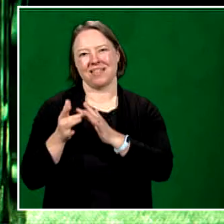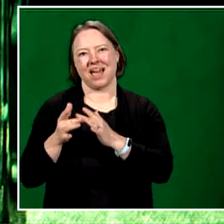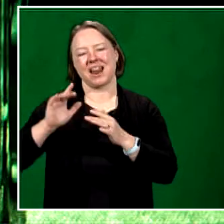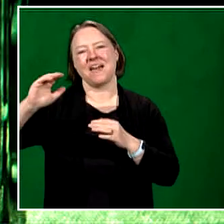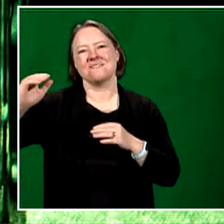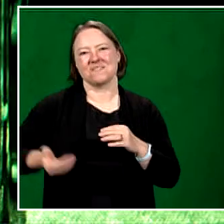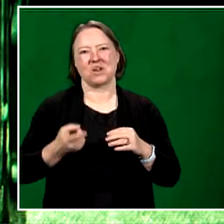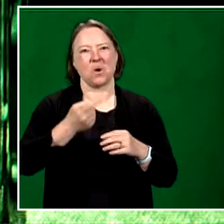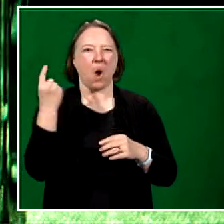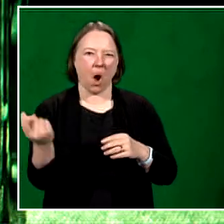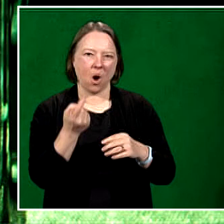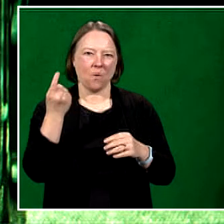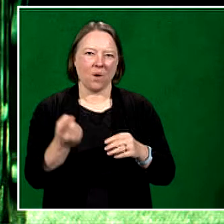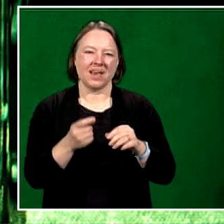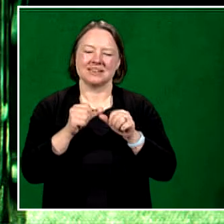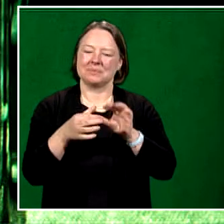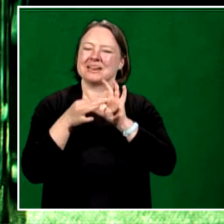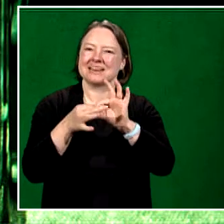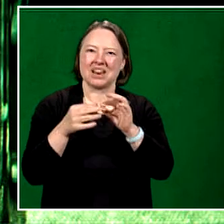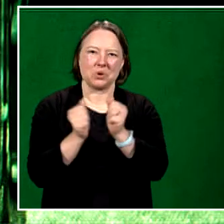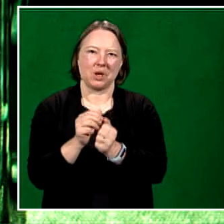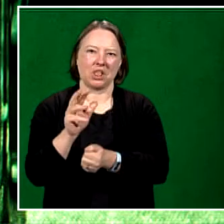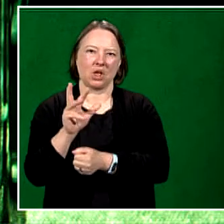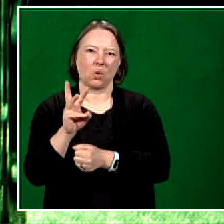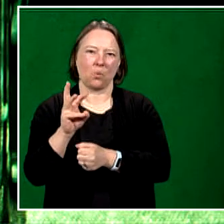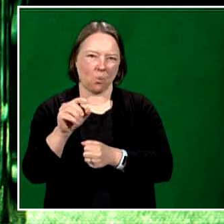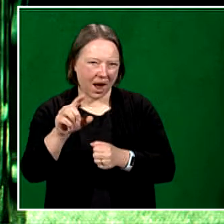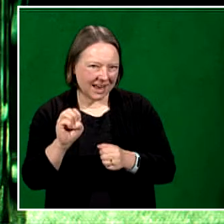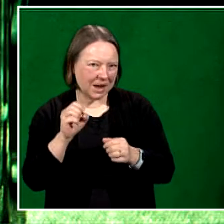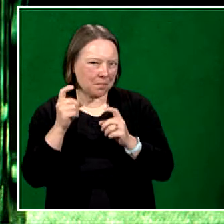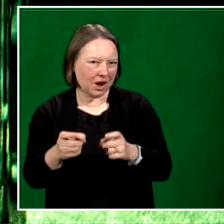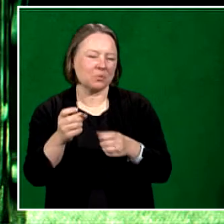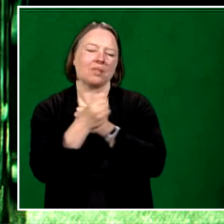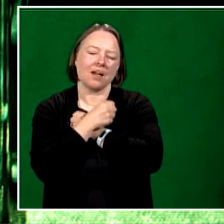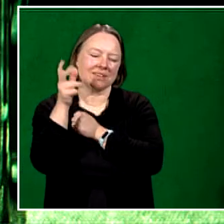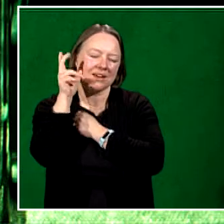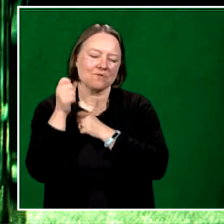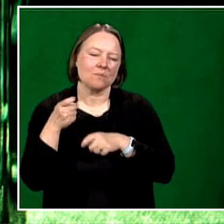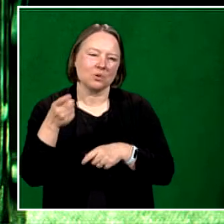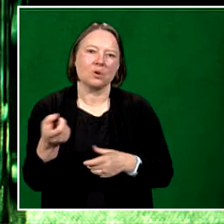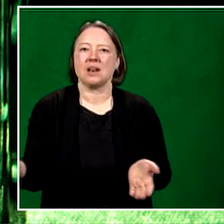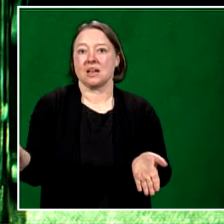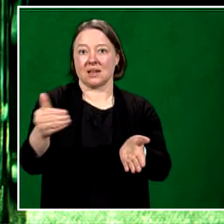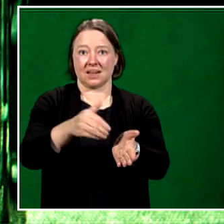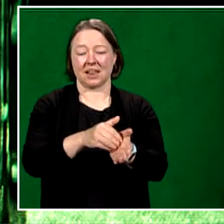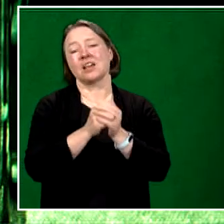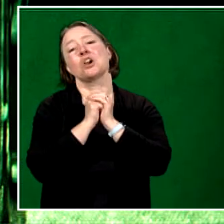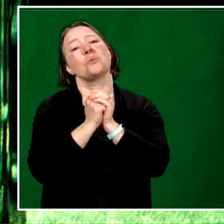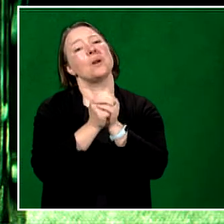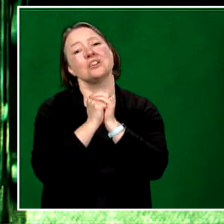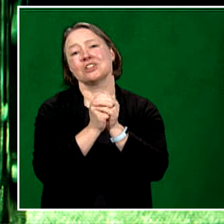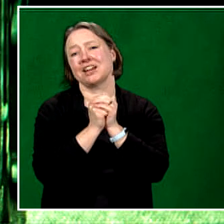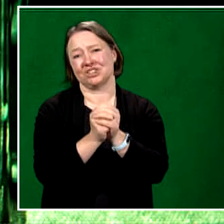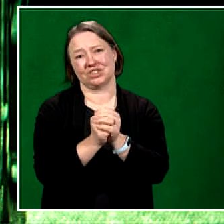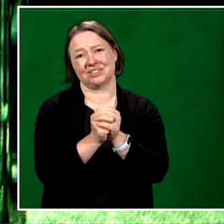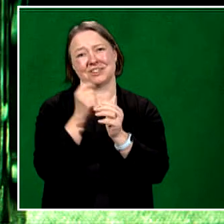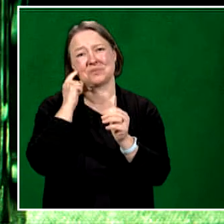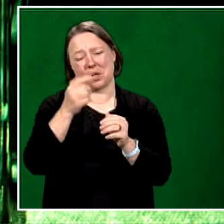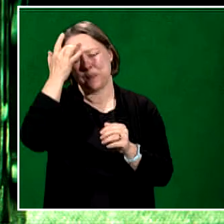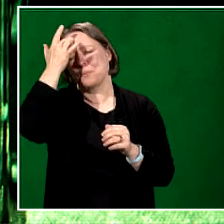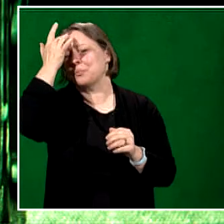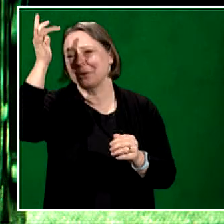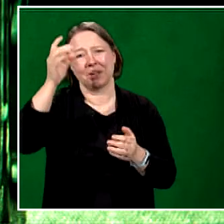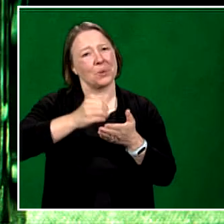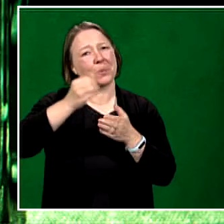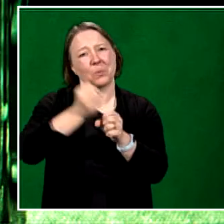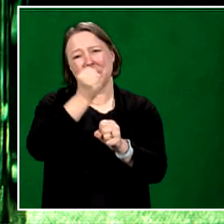you to always stay connected with Wege Prize. We'd love to hear from you. And once again, congratulations to the brilliant